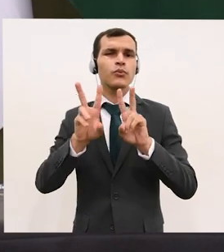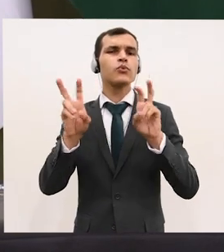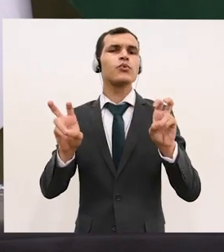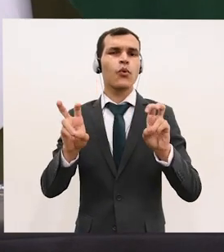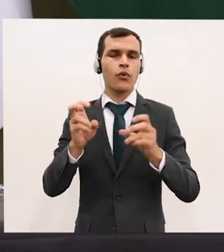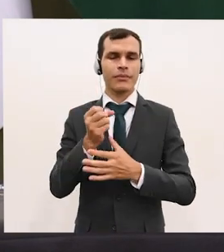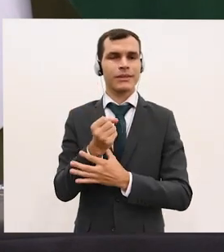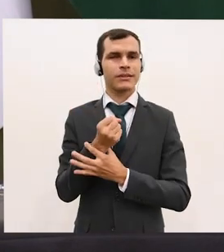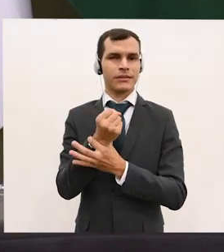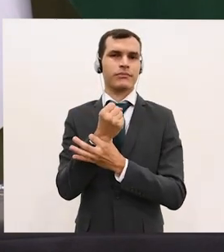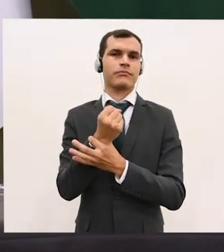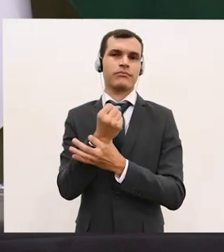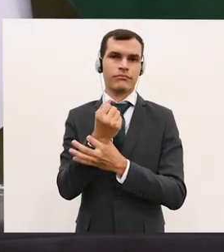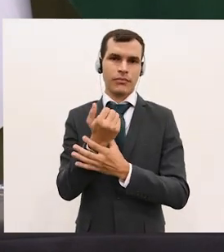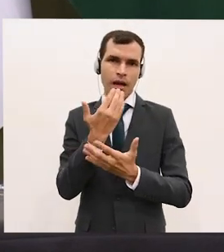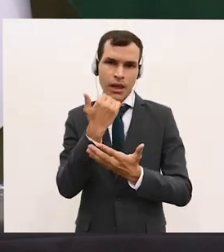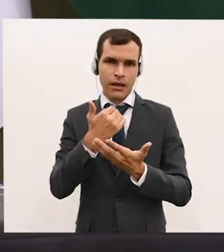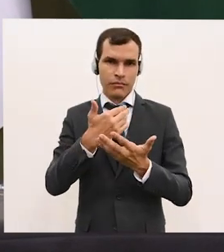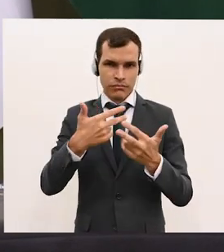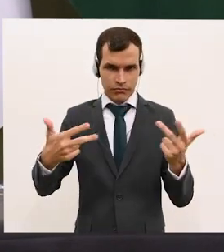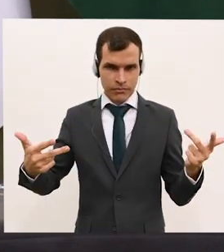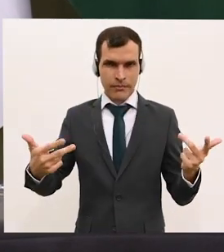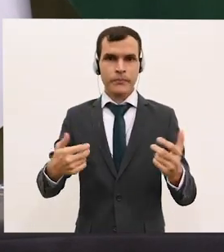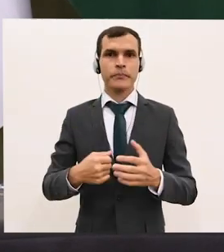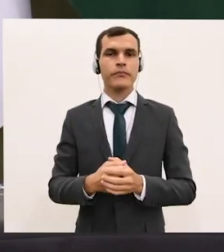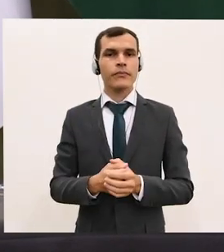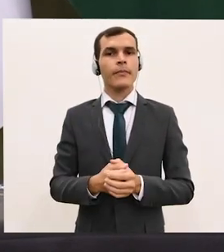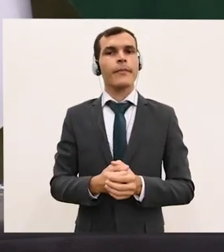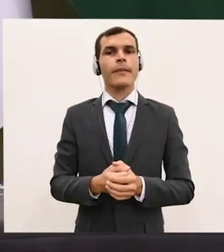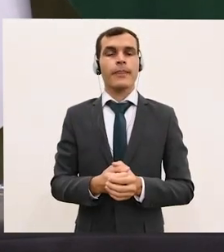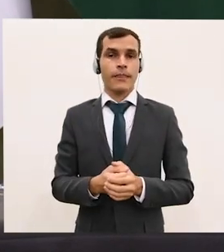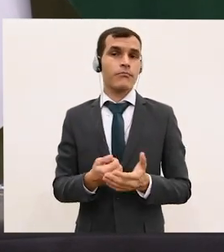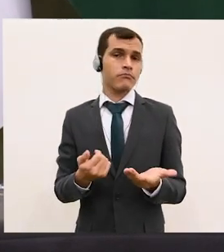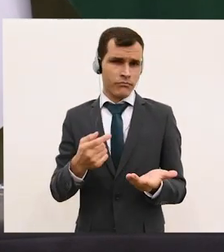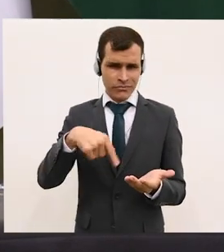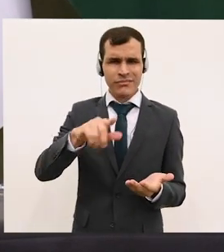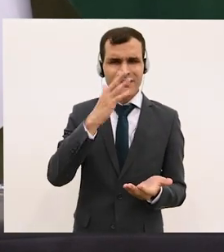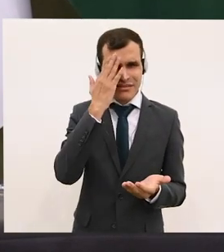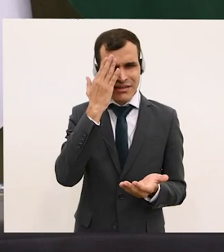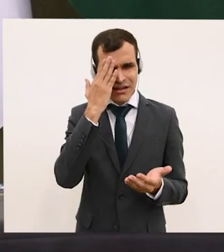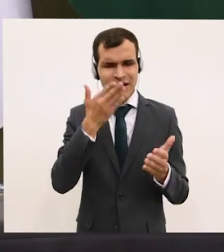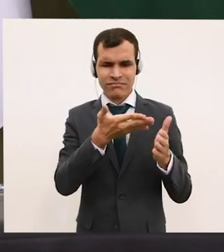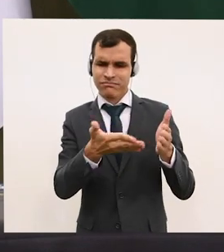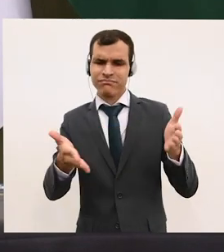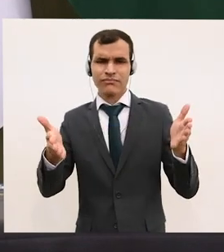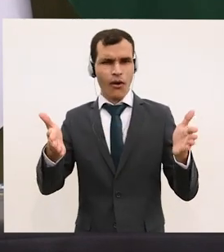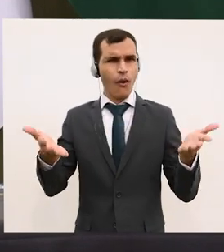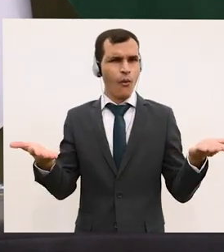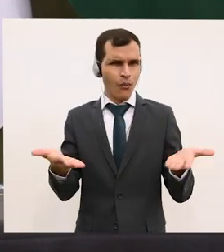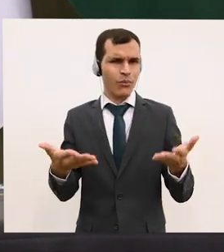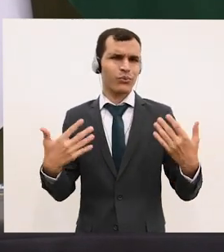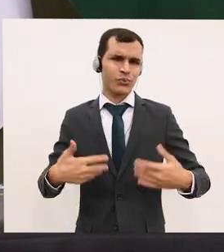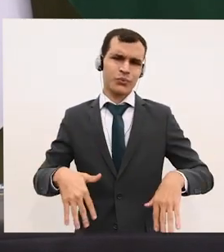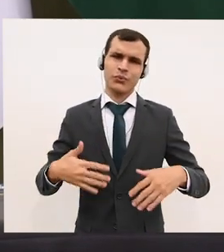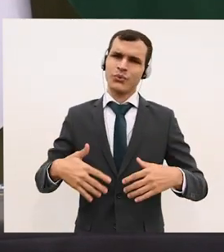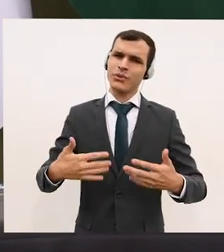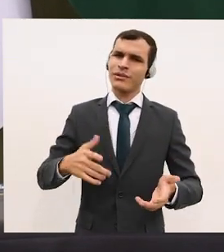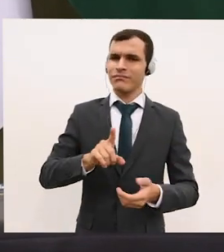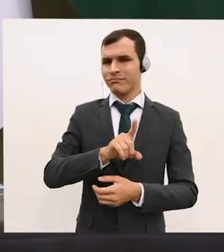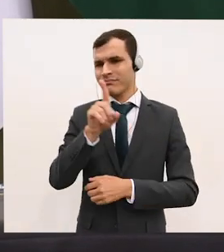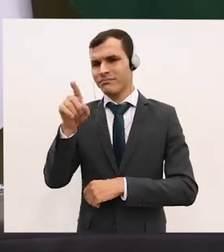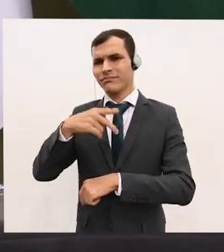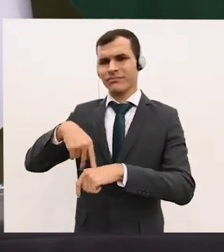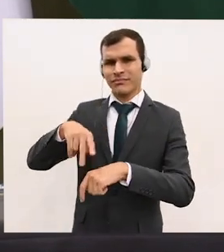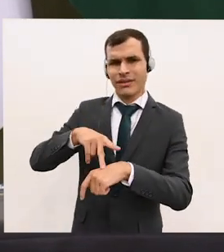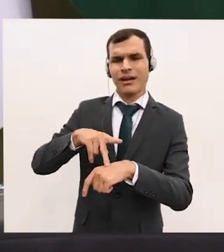we're in with respect to the war in Ukraine and how this has impacted food prices in so many countries